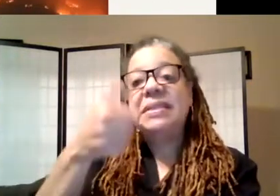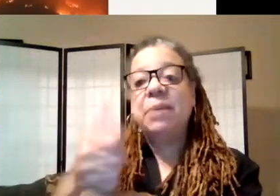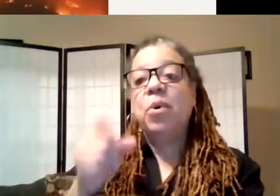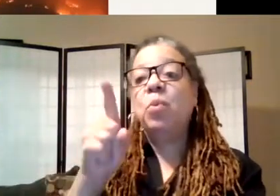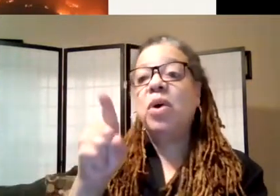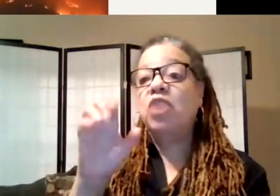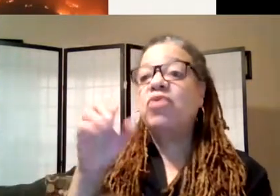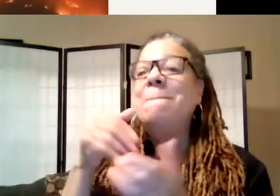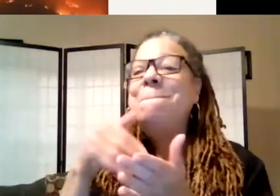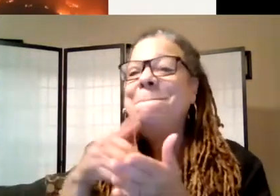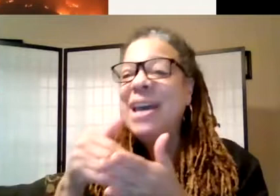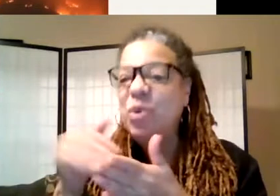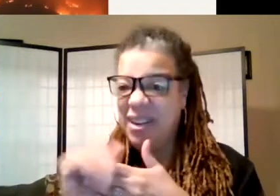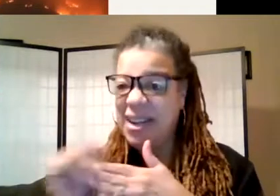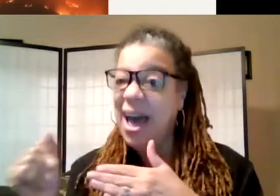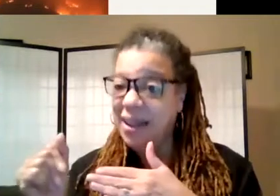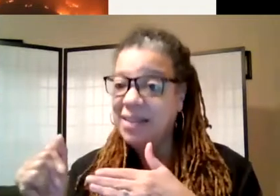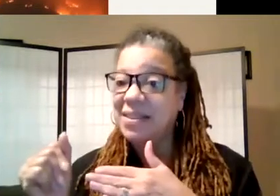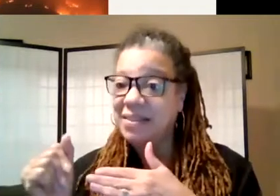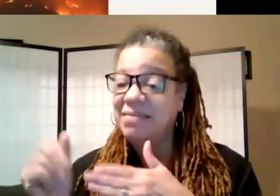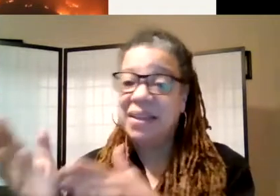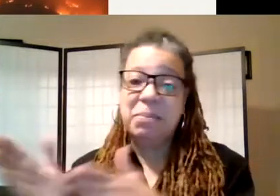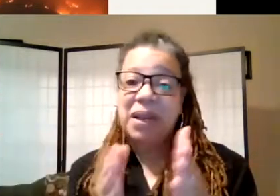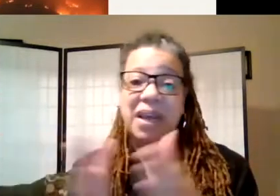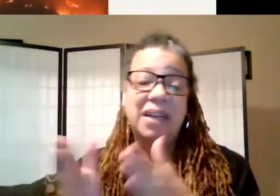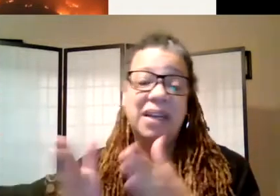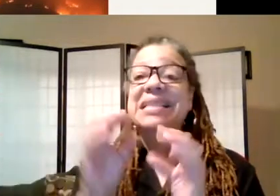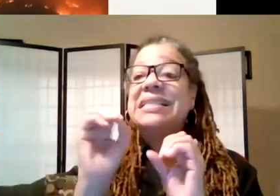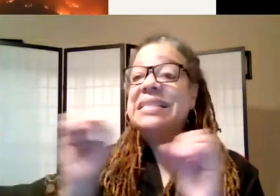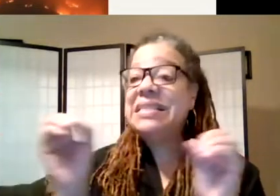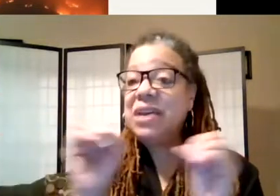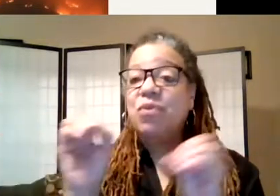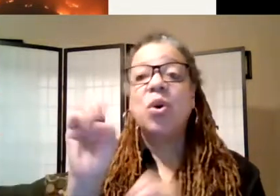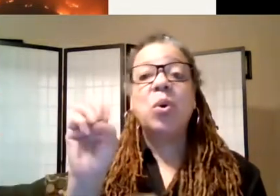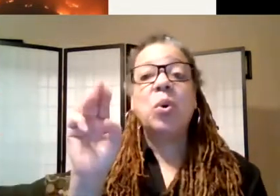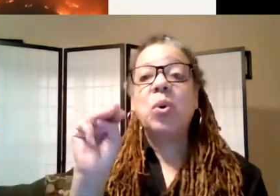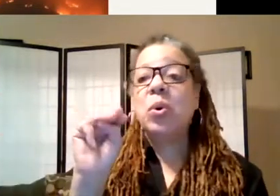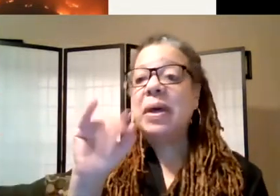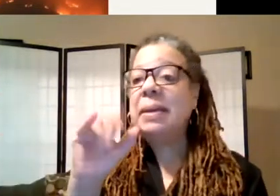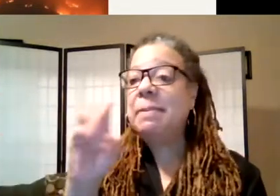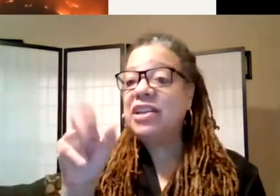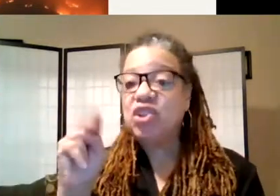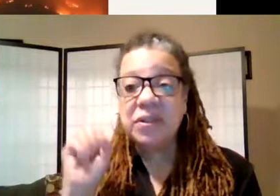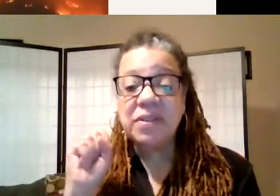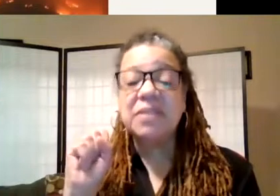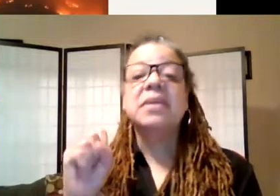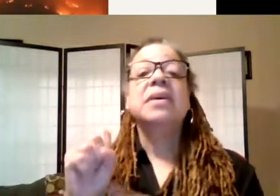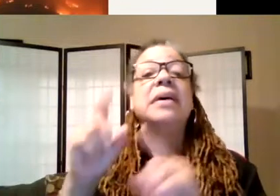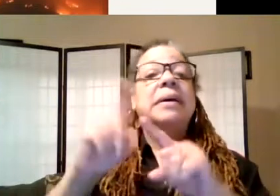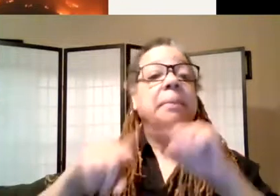the next 20 years in funding to provide towards zero-emission infrastructure towards charging in low-income communities, multifamily